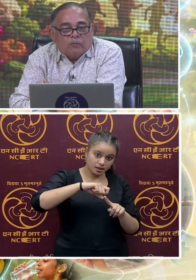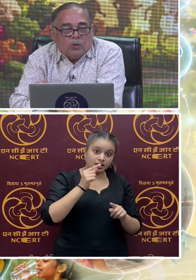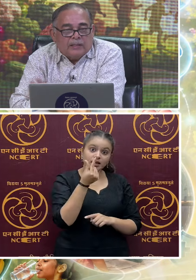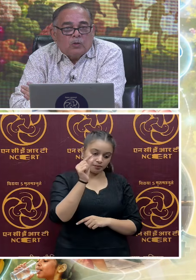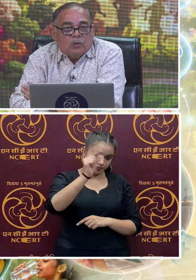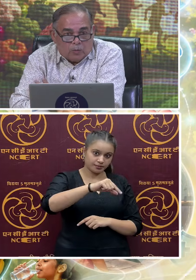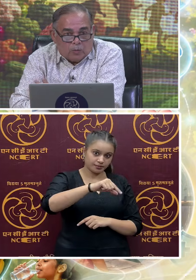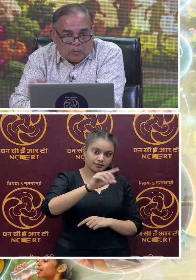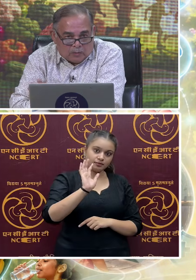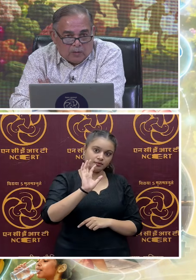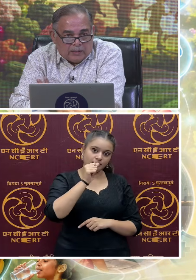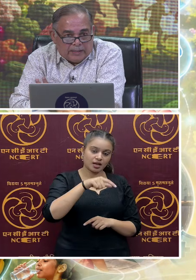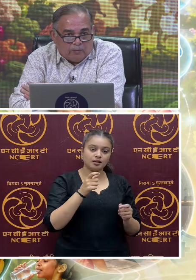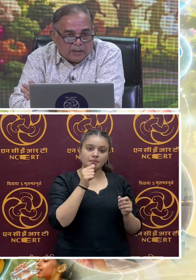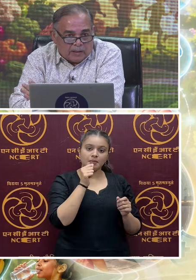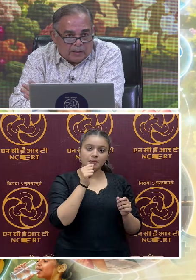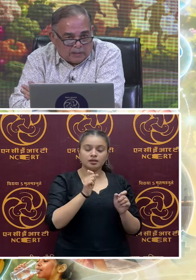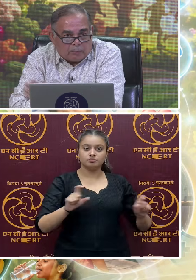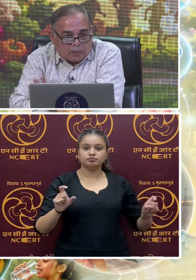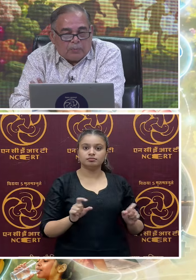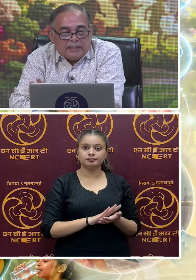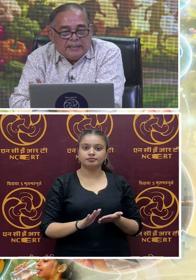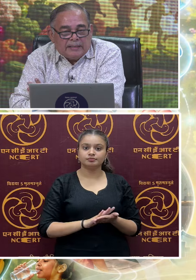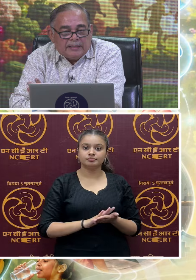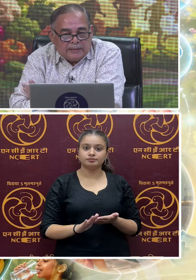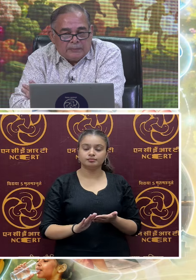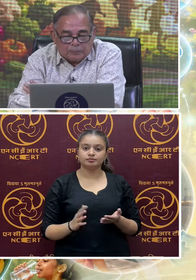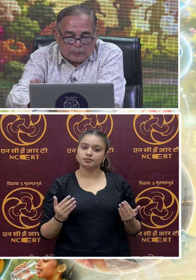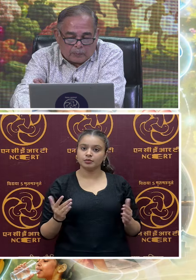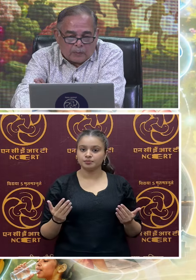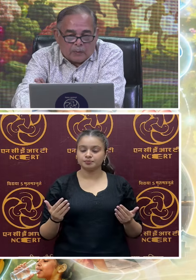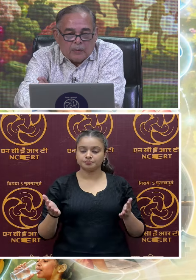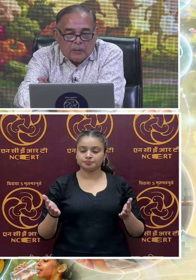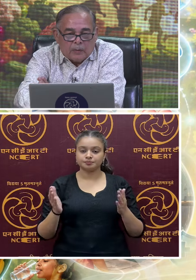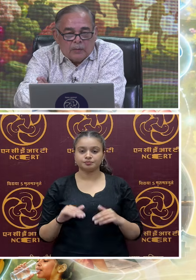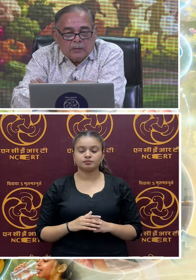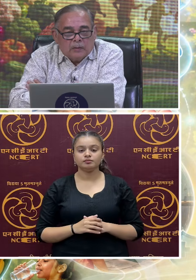tablet of chlorine to get the water properly cleaned.